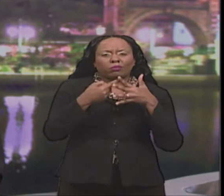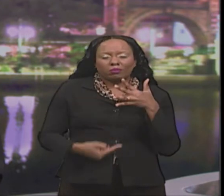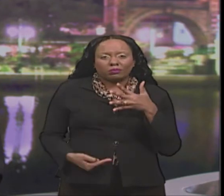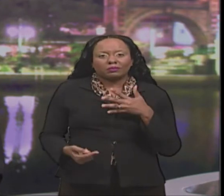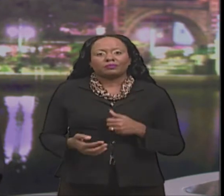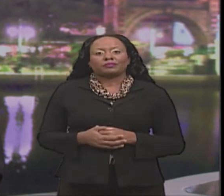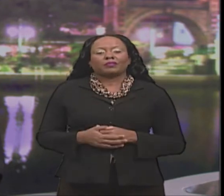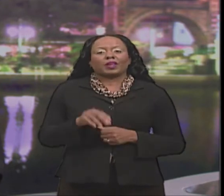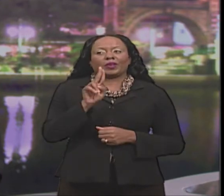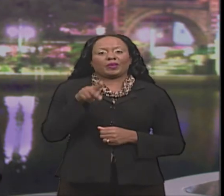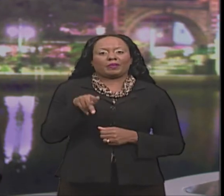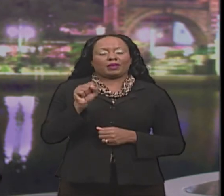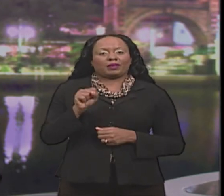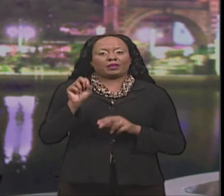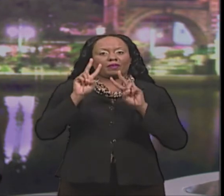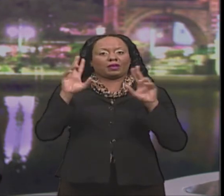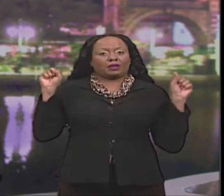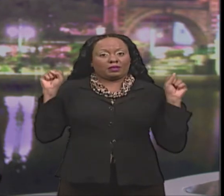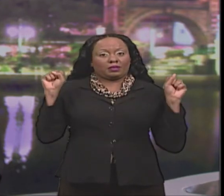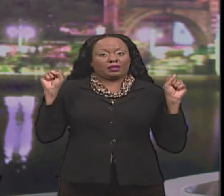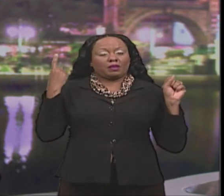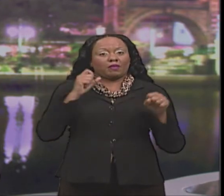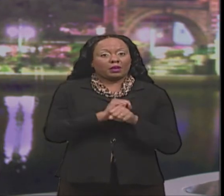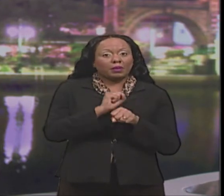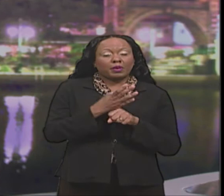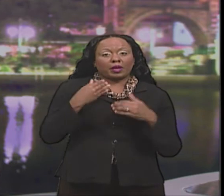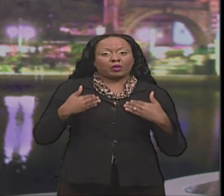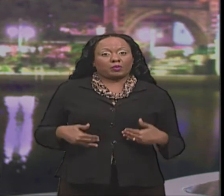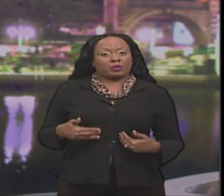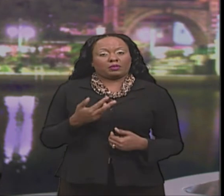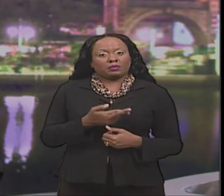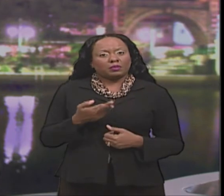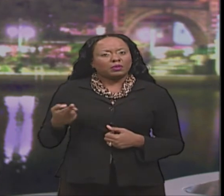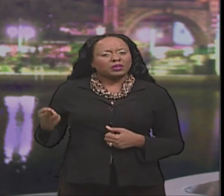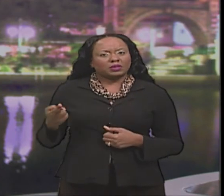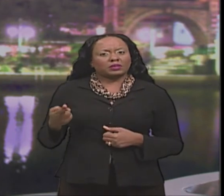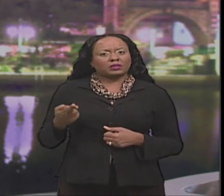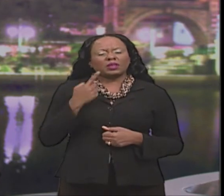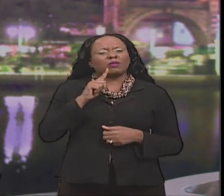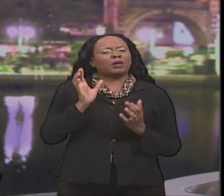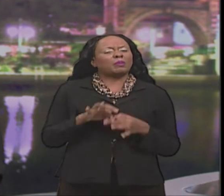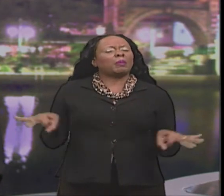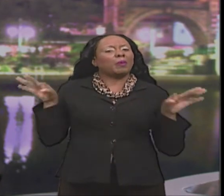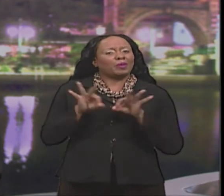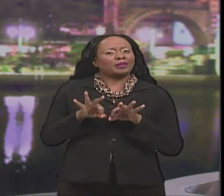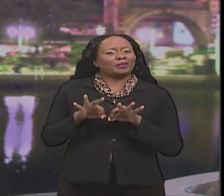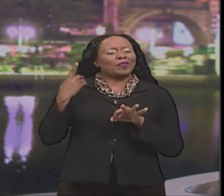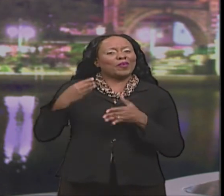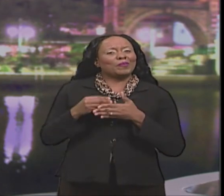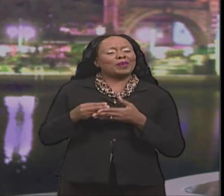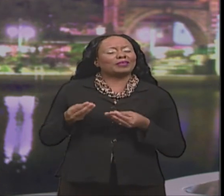UPS Vice President for Human Resources and Labor Relations, Charlie Conway, underscored the importance of the gesture, which